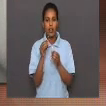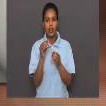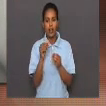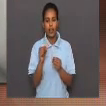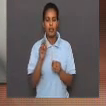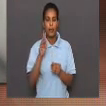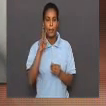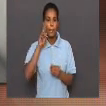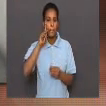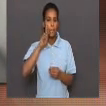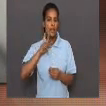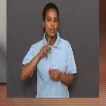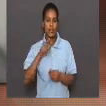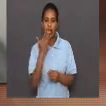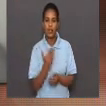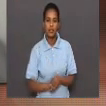pink color.